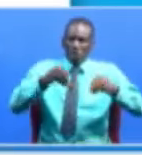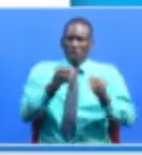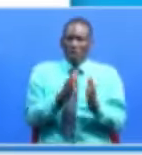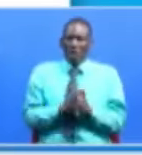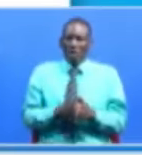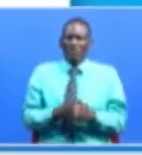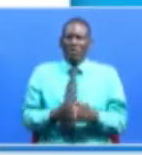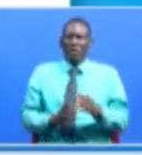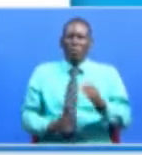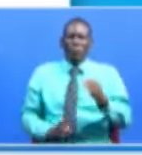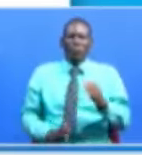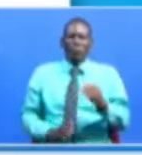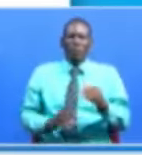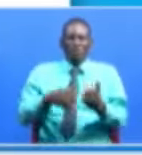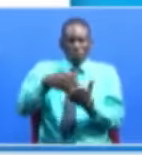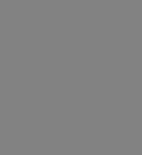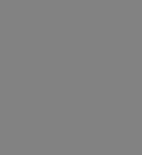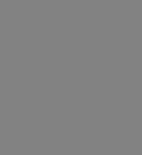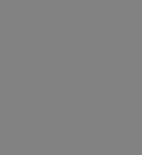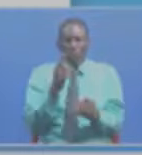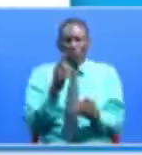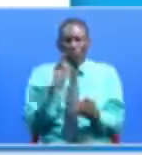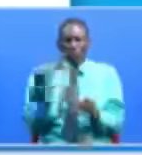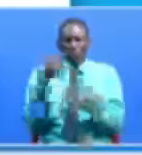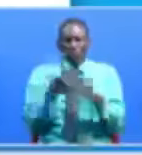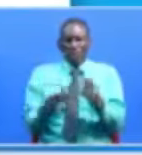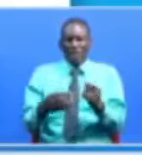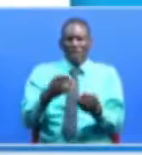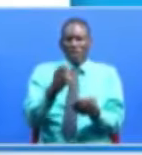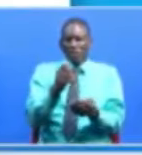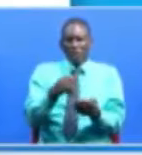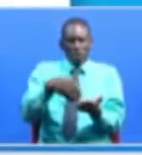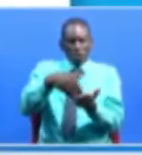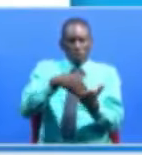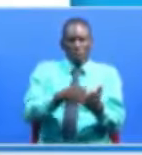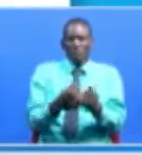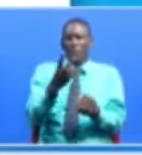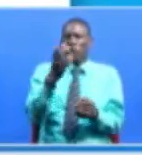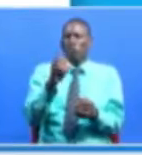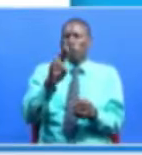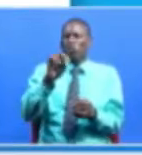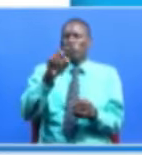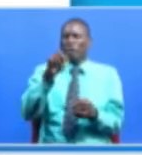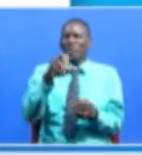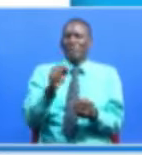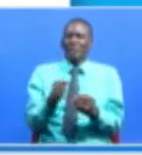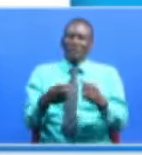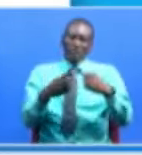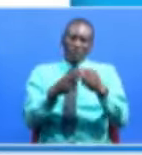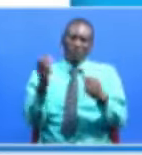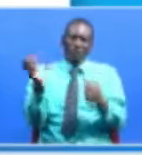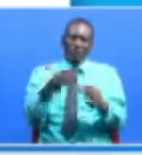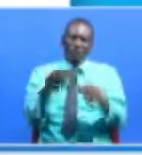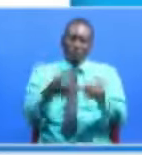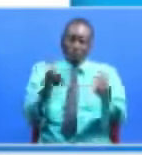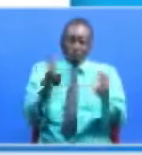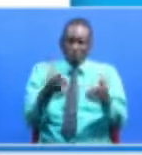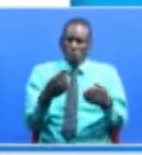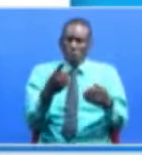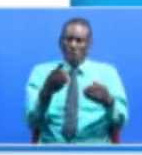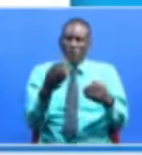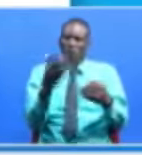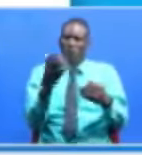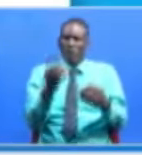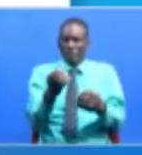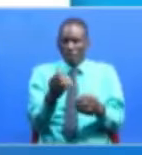decline was seen last year, with a shilling weakening by 20 units in 7 months to the current level from 140